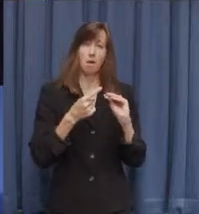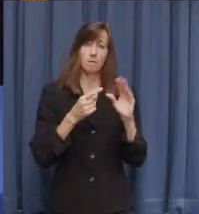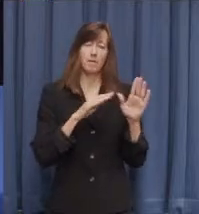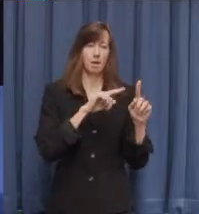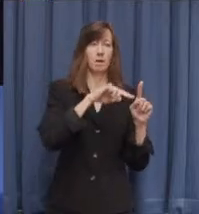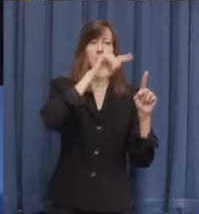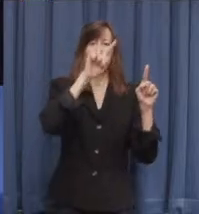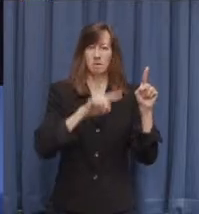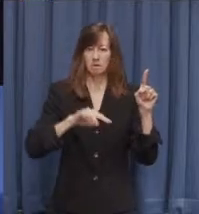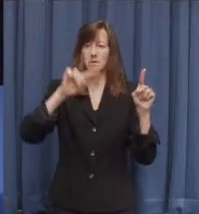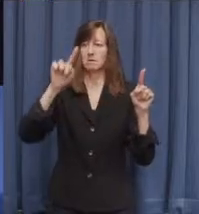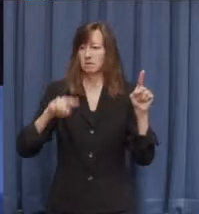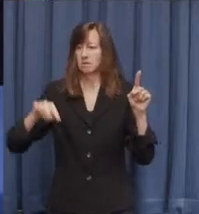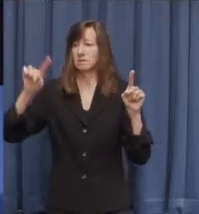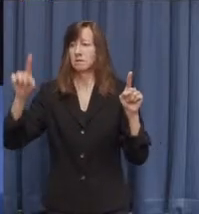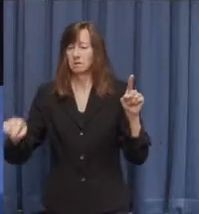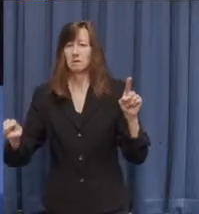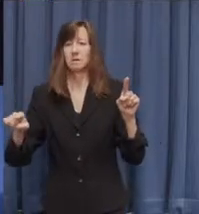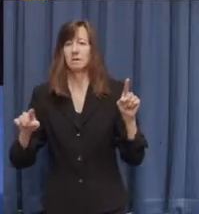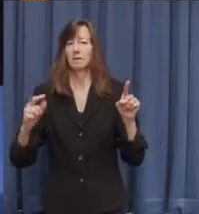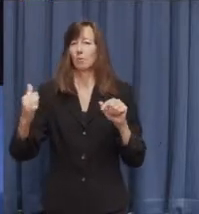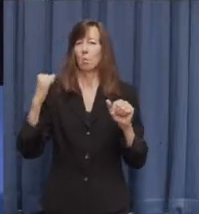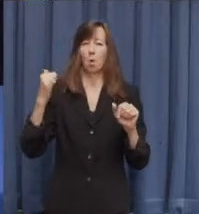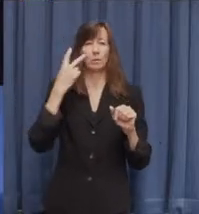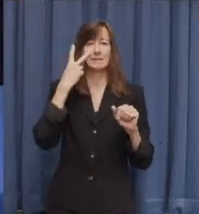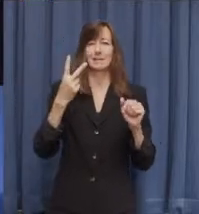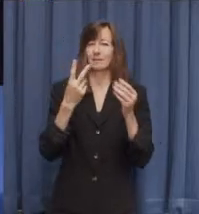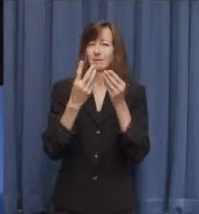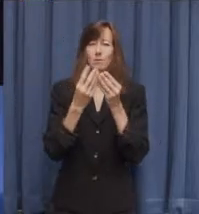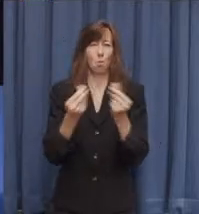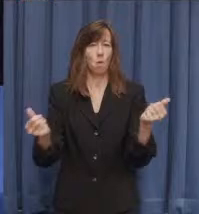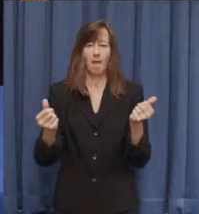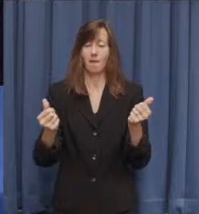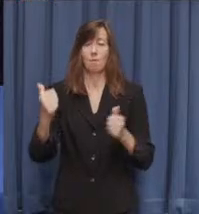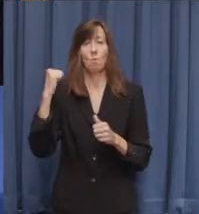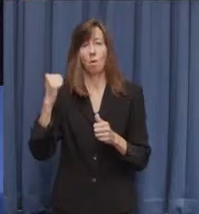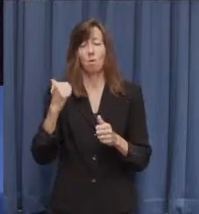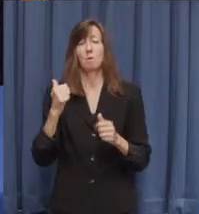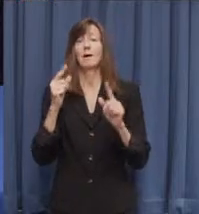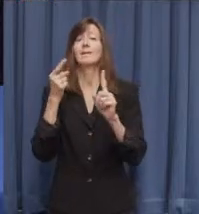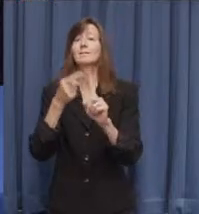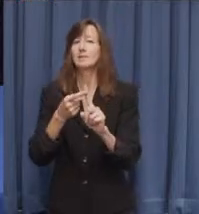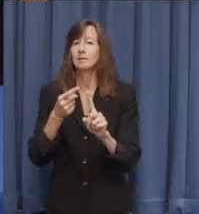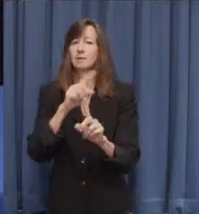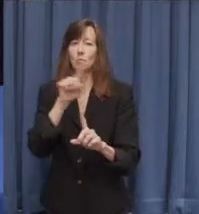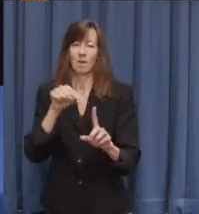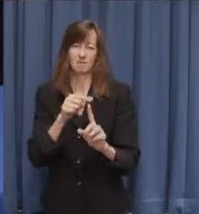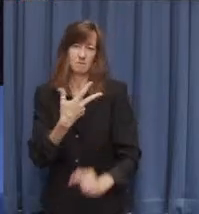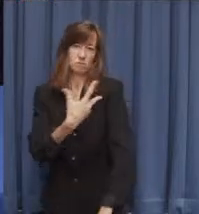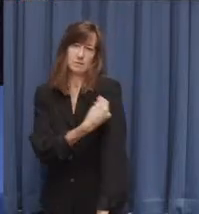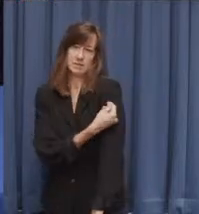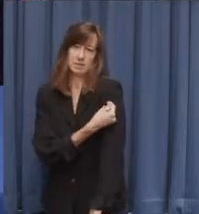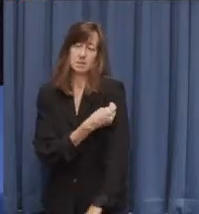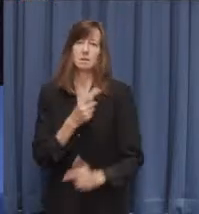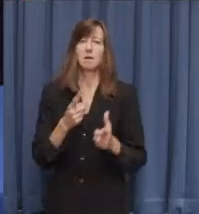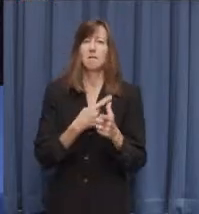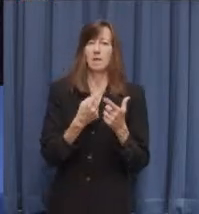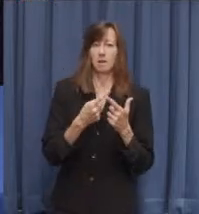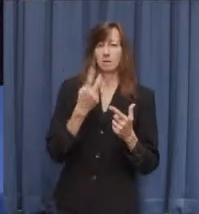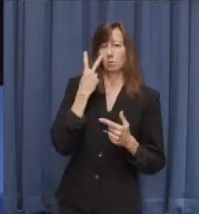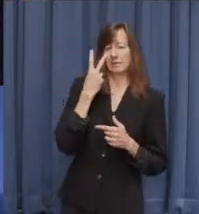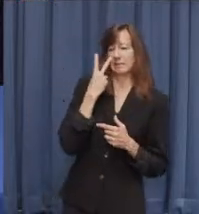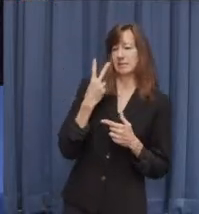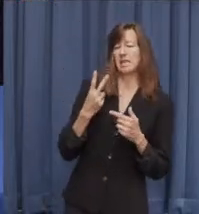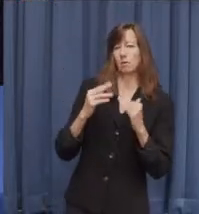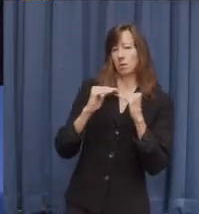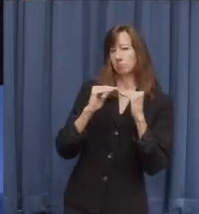vaccine. But in the immediate term, we absolutely have leveled off and are back, and we'll talk about the numbers in